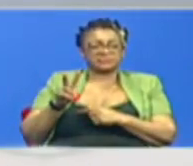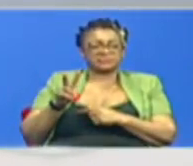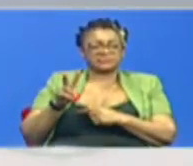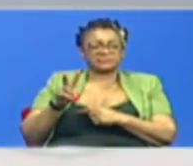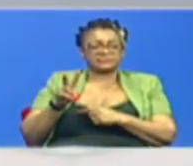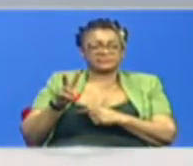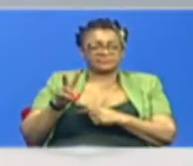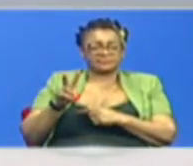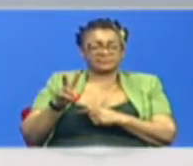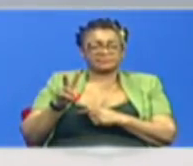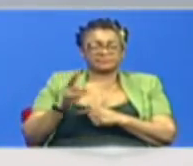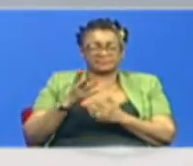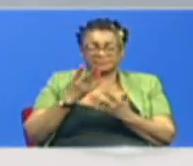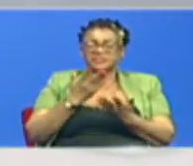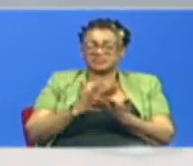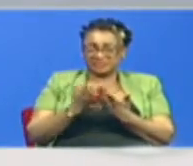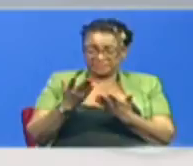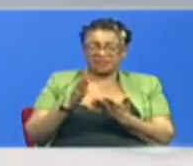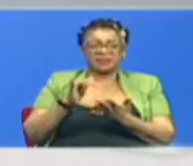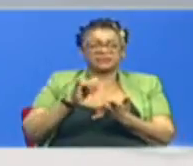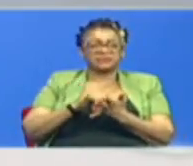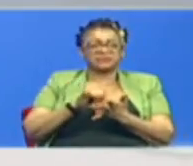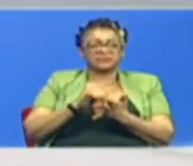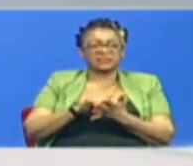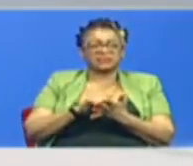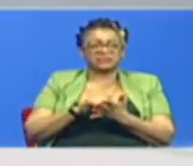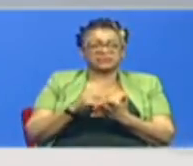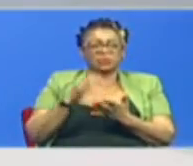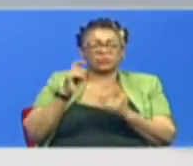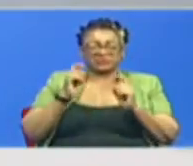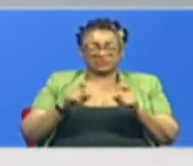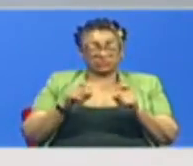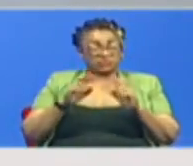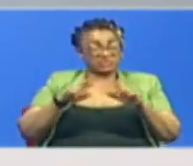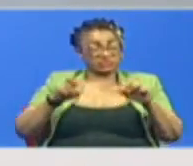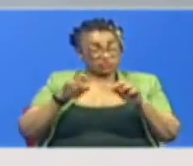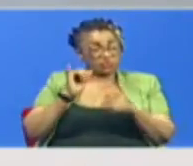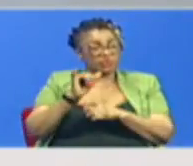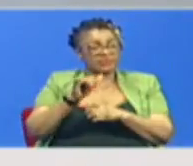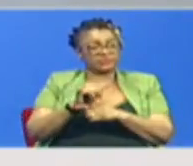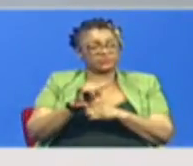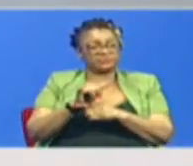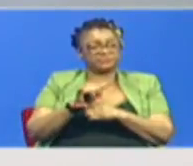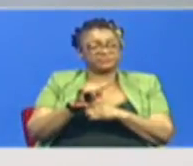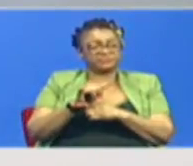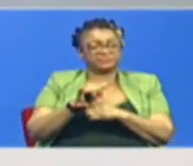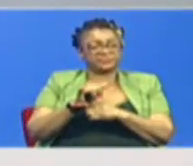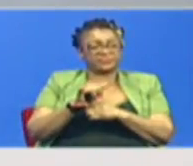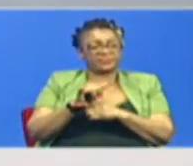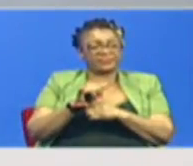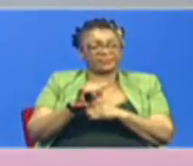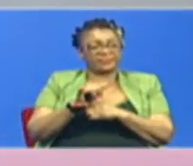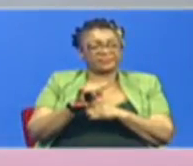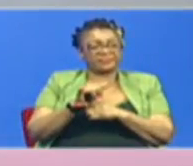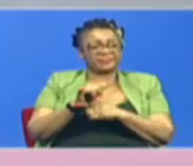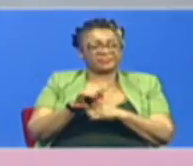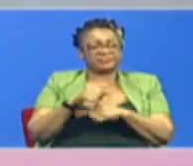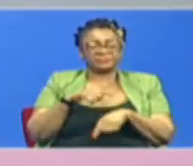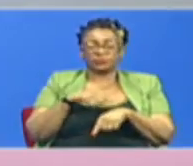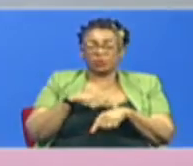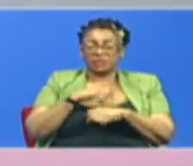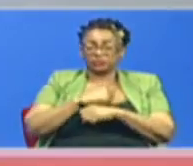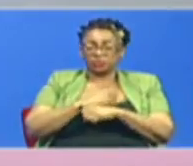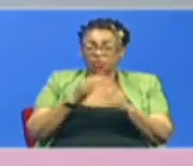All right, something that health officials certainly need to look into. Grace to that family. All right, now when schools reopen